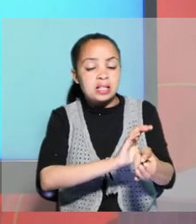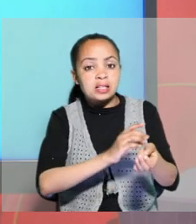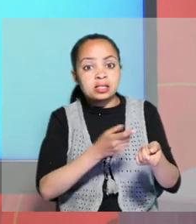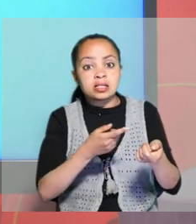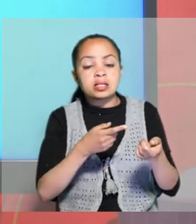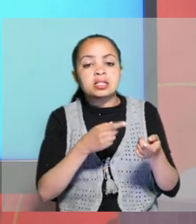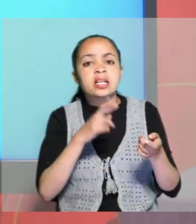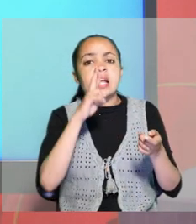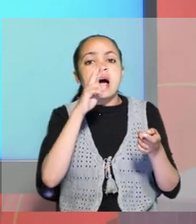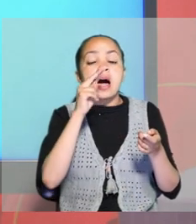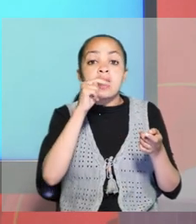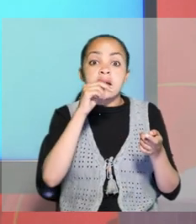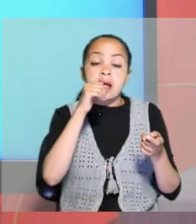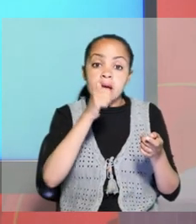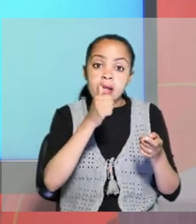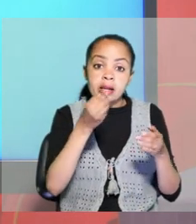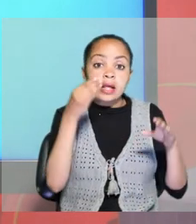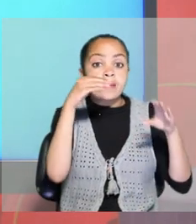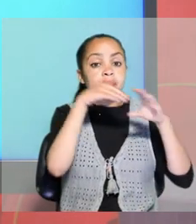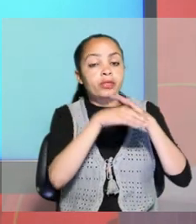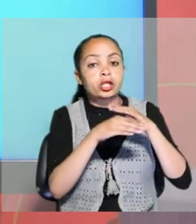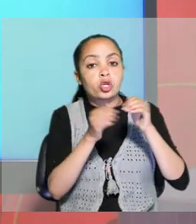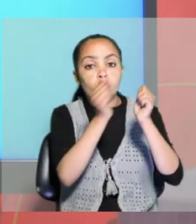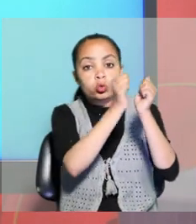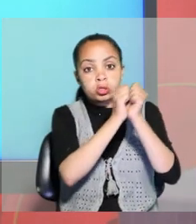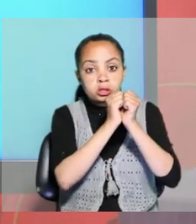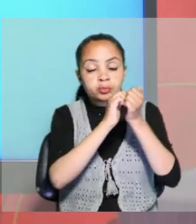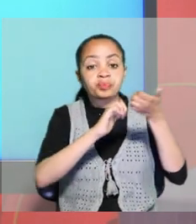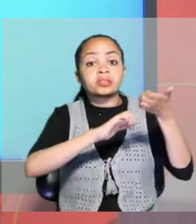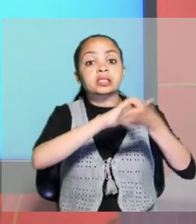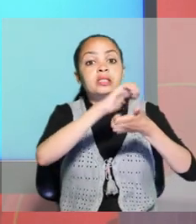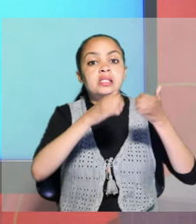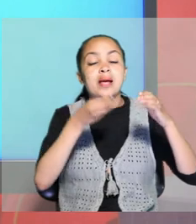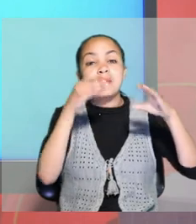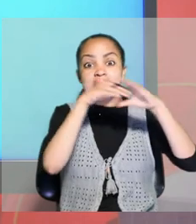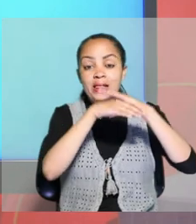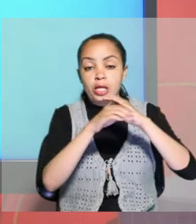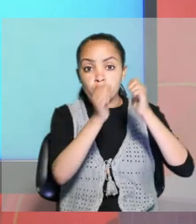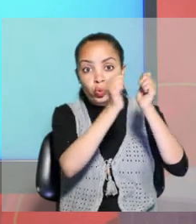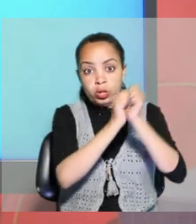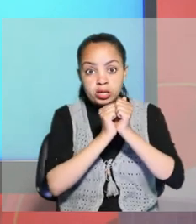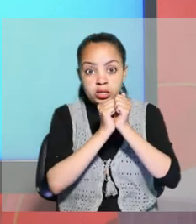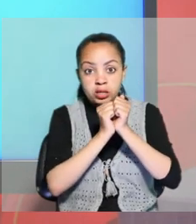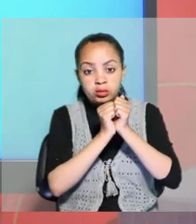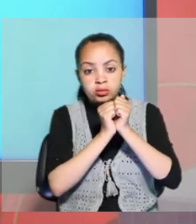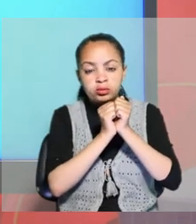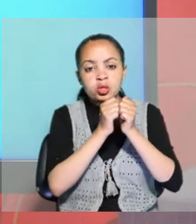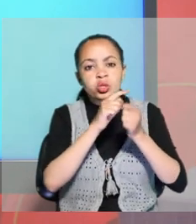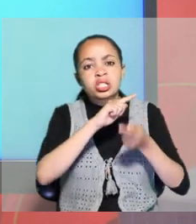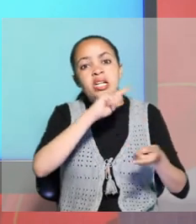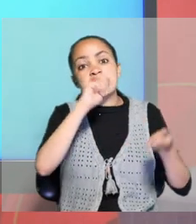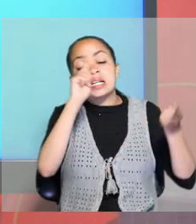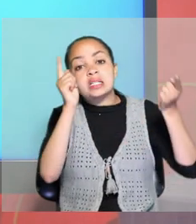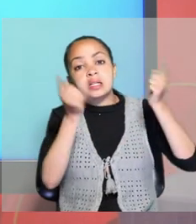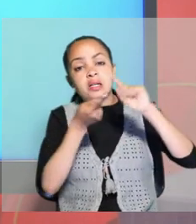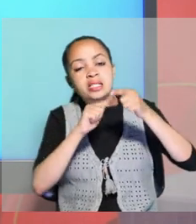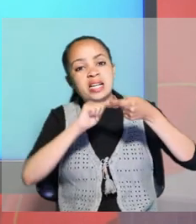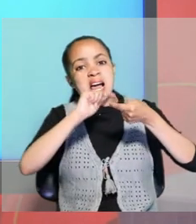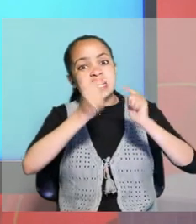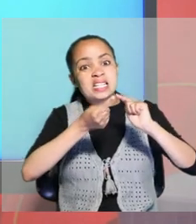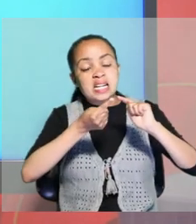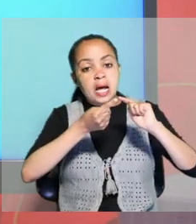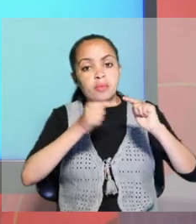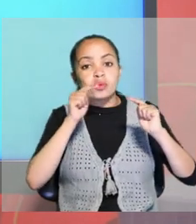Then RNA become inter together, enzyme become inter together, which is reversely transcribed in that